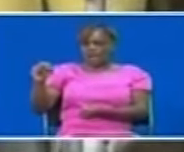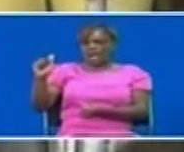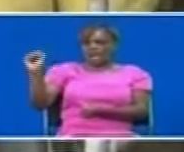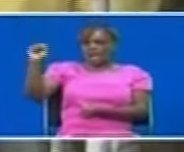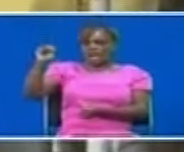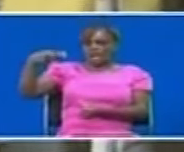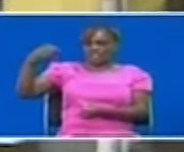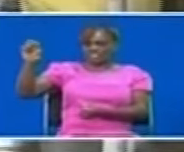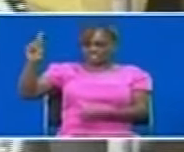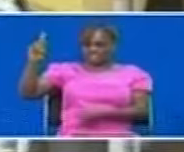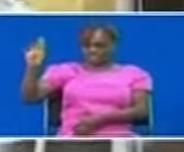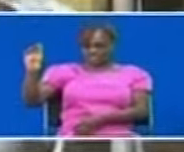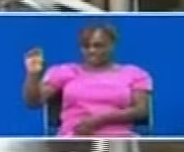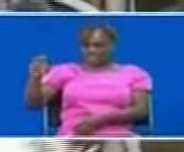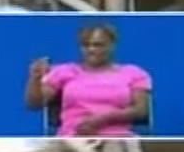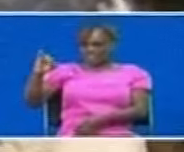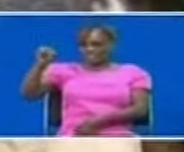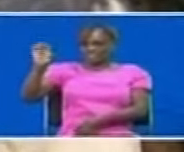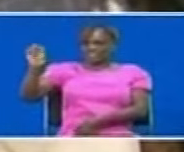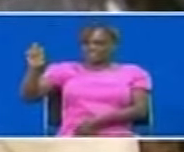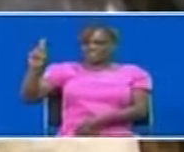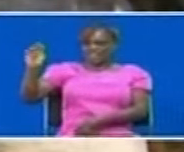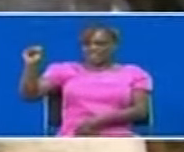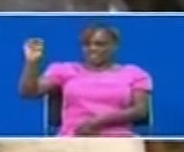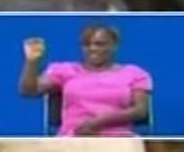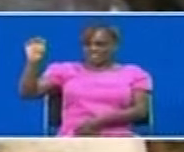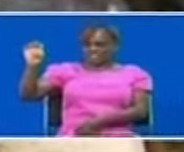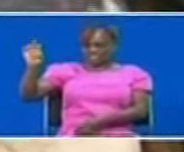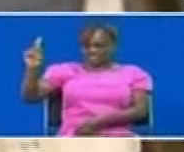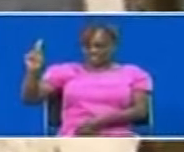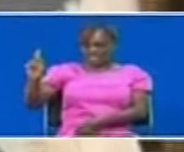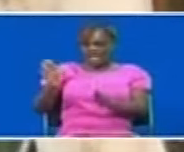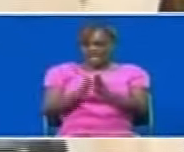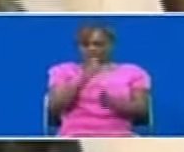Breeder Society, the Jersey Cattle Society of Kenya, and